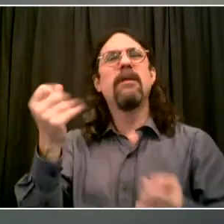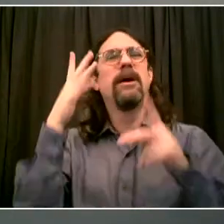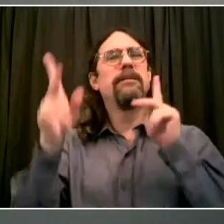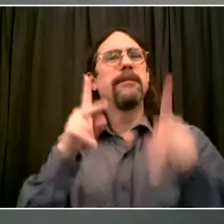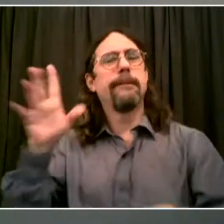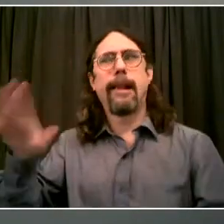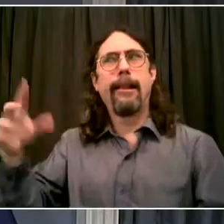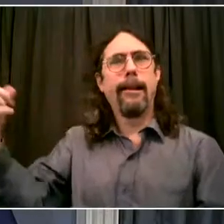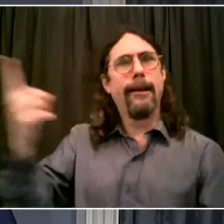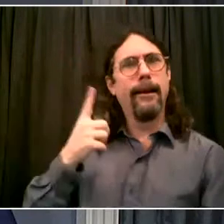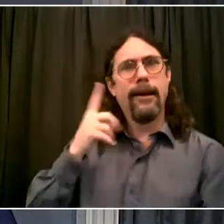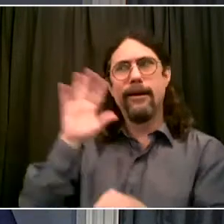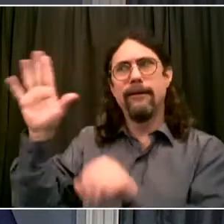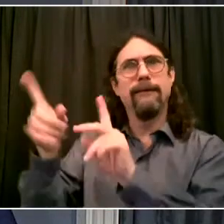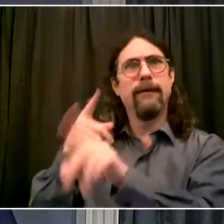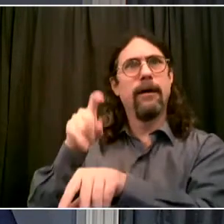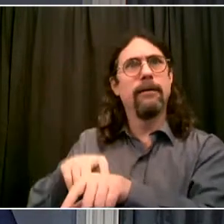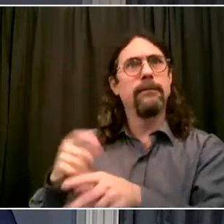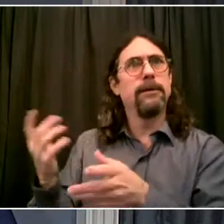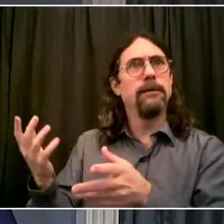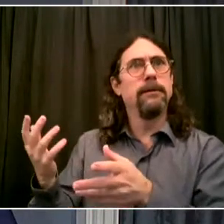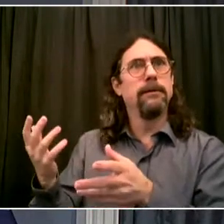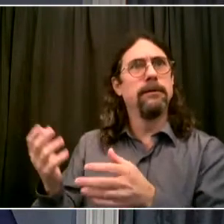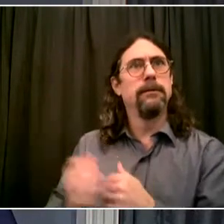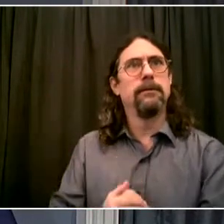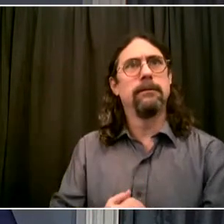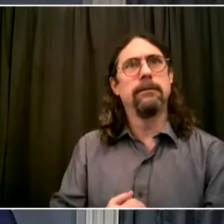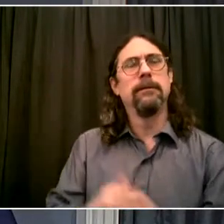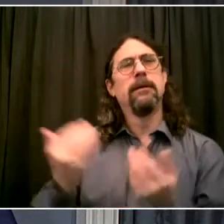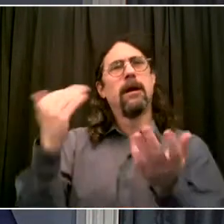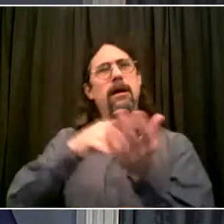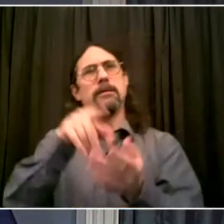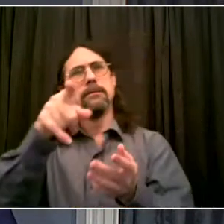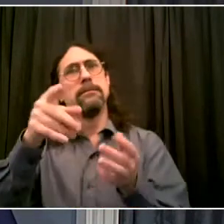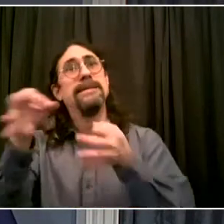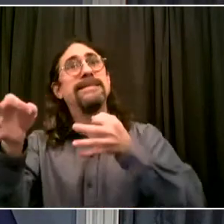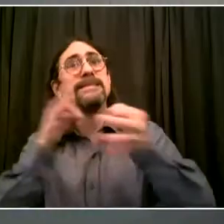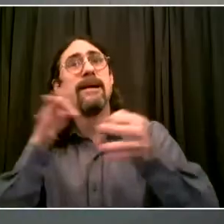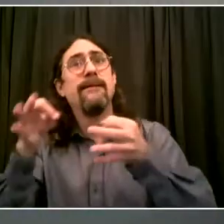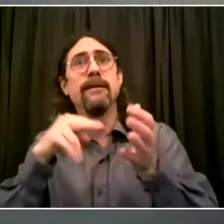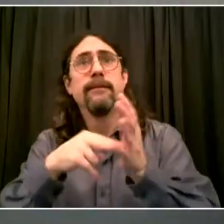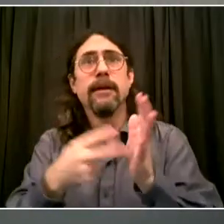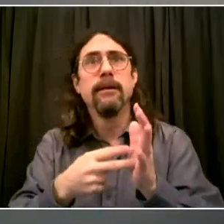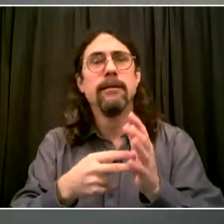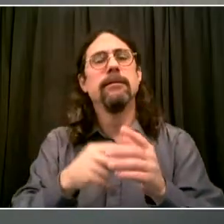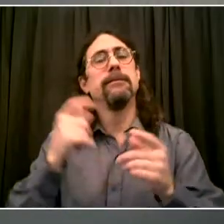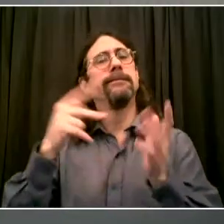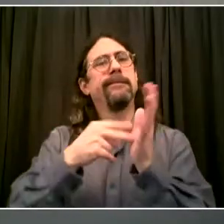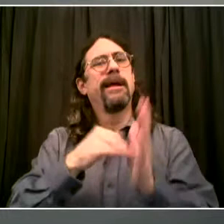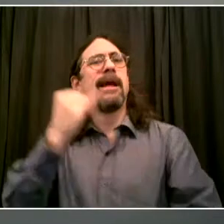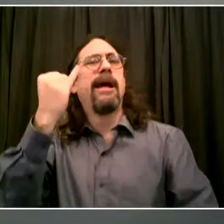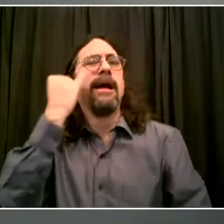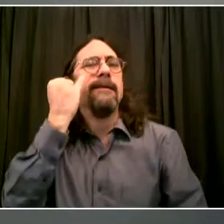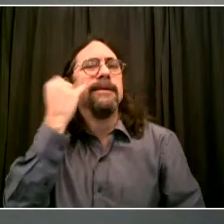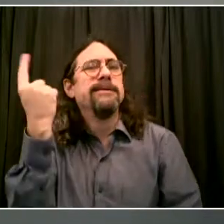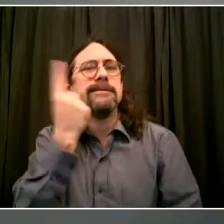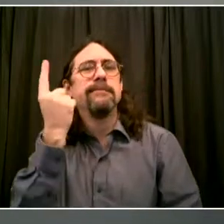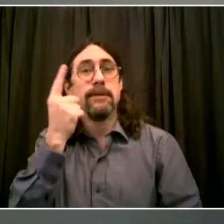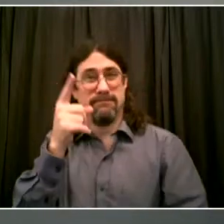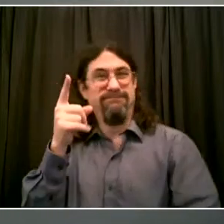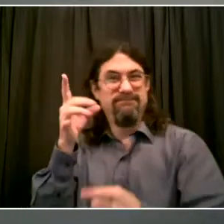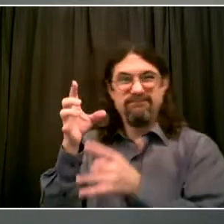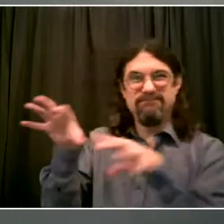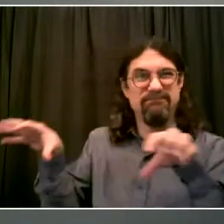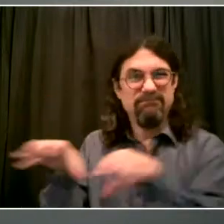Thank you very much. Go ahead. Oh, go ahead, Inspector. You have more? Yeah, it doesn't exclusively pertains to